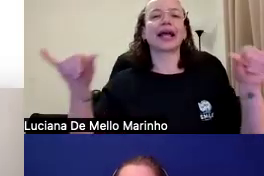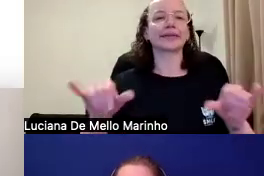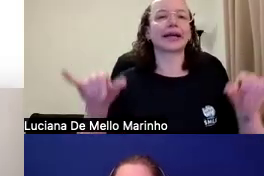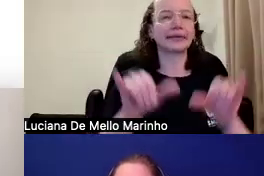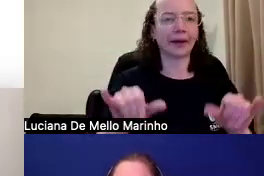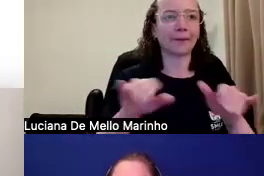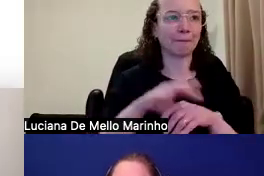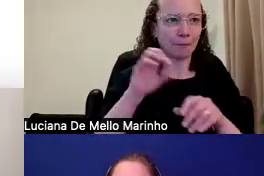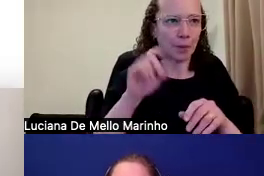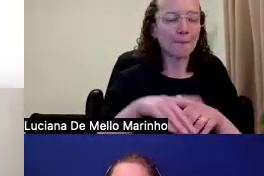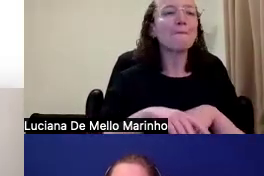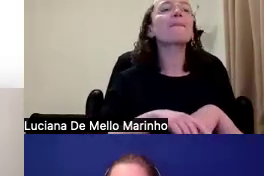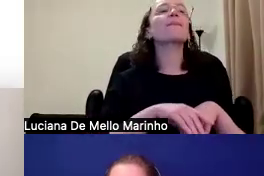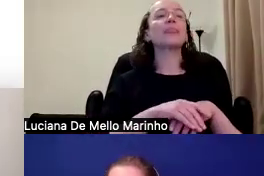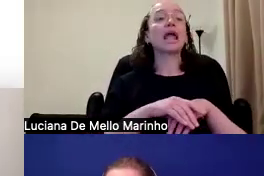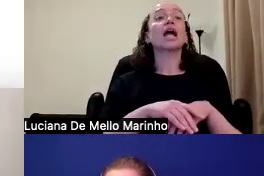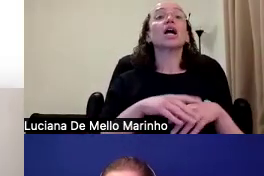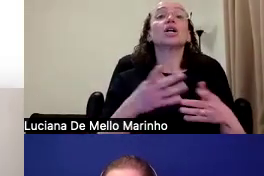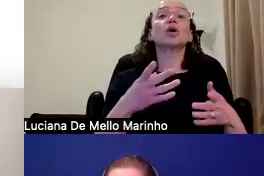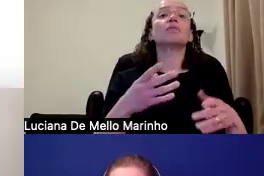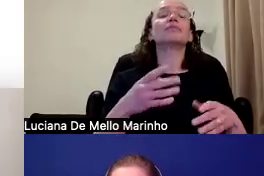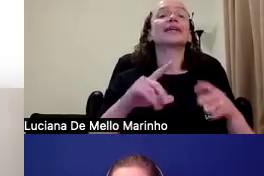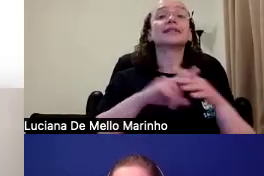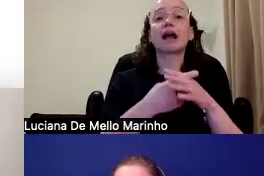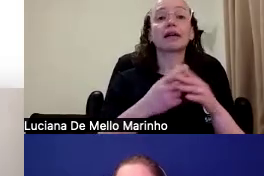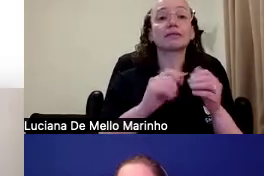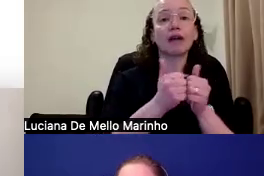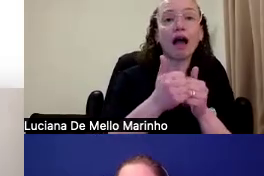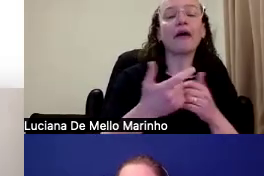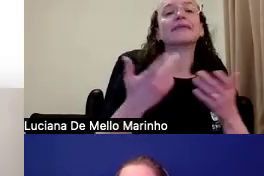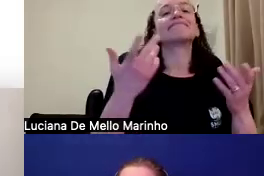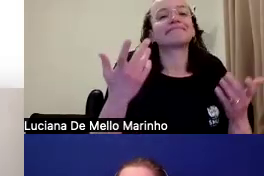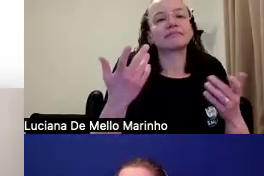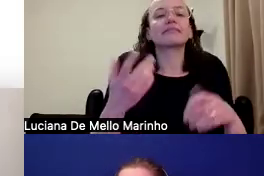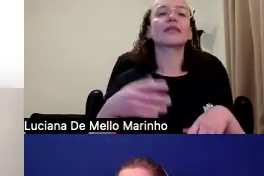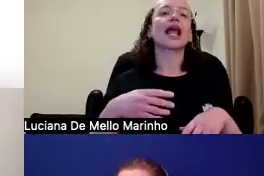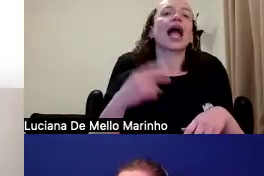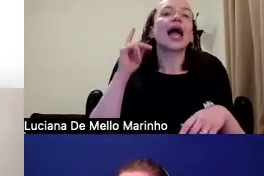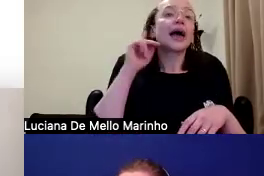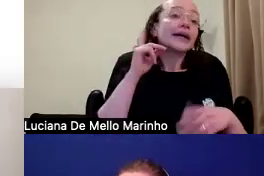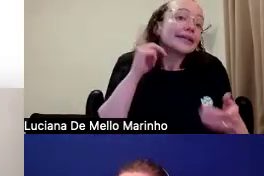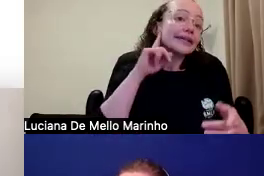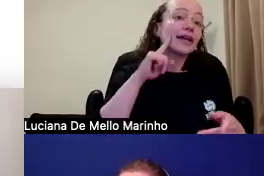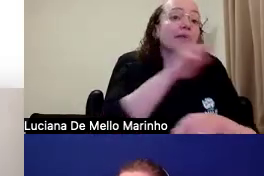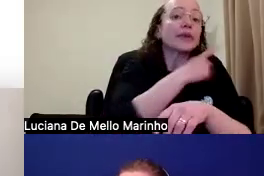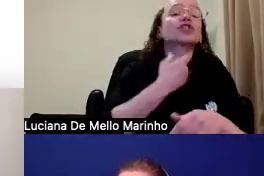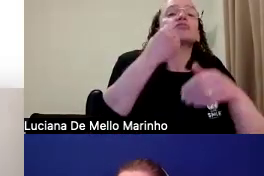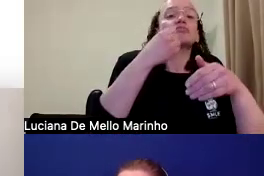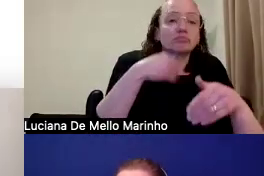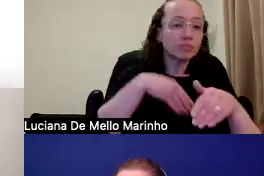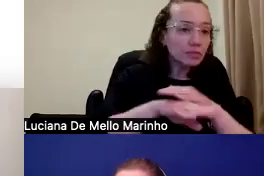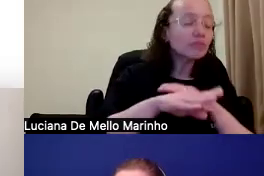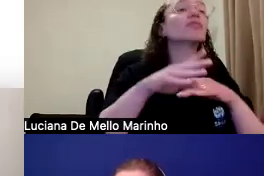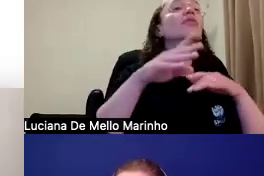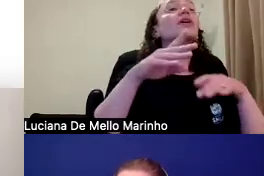to follow a pretty similar standard. Okay, so it starts how? So a